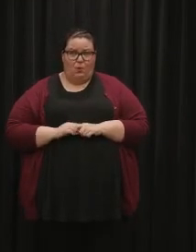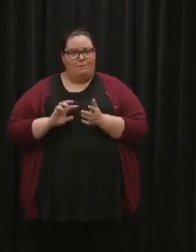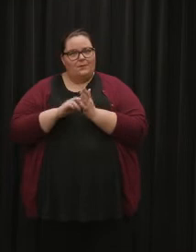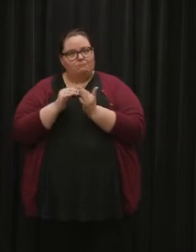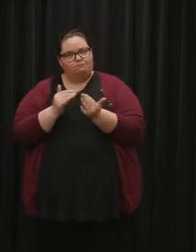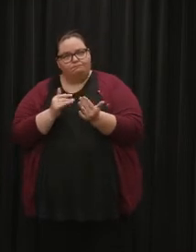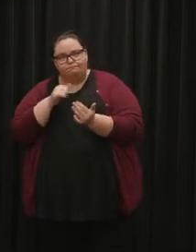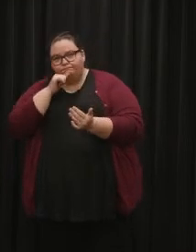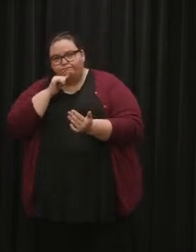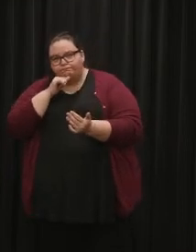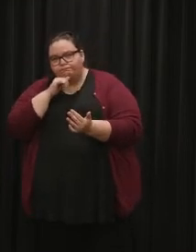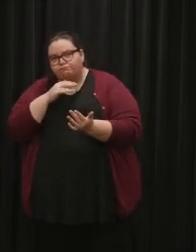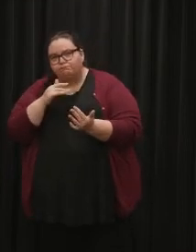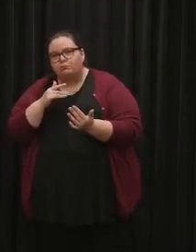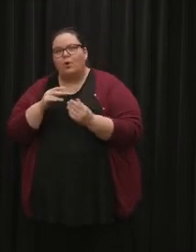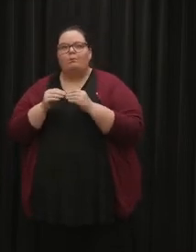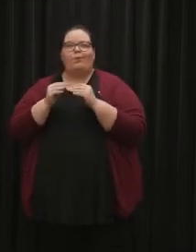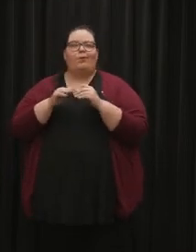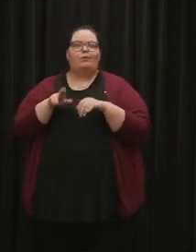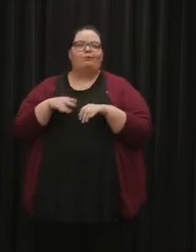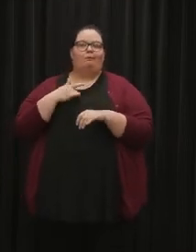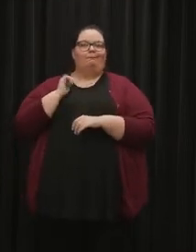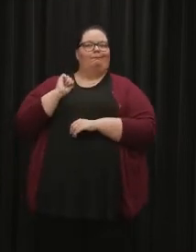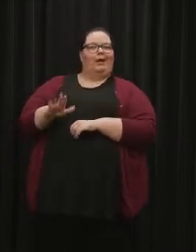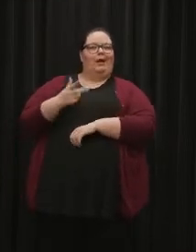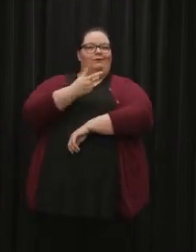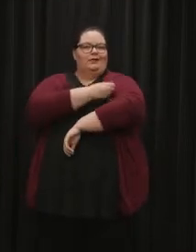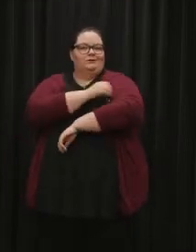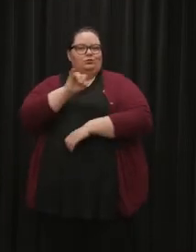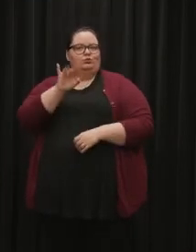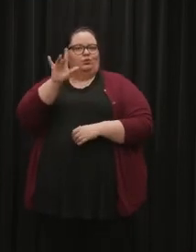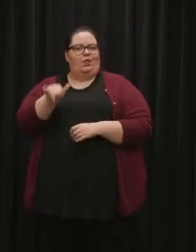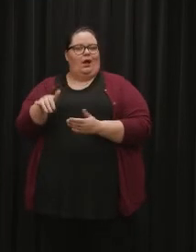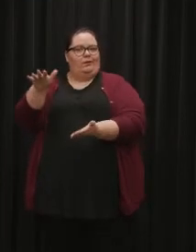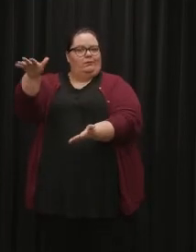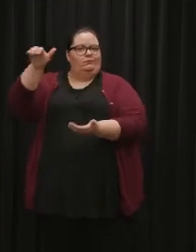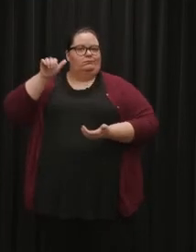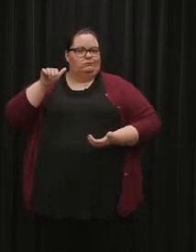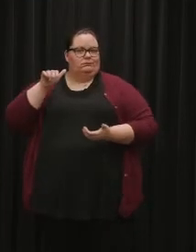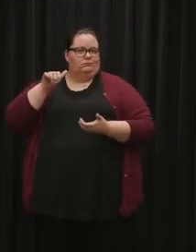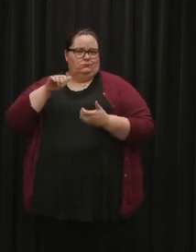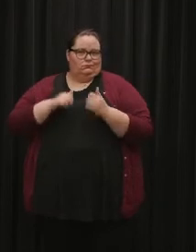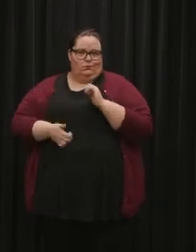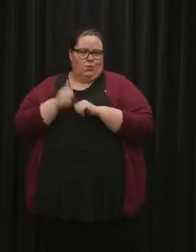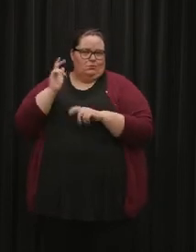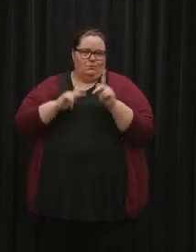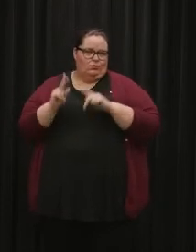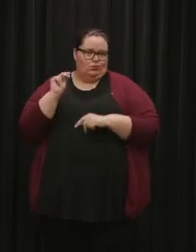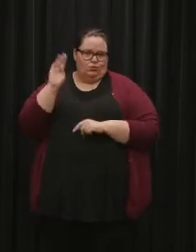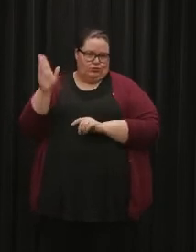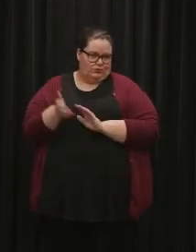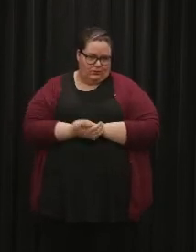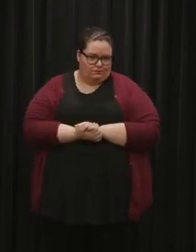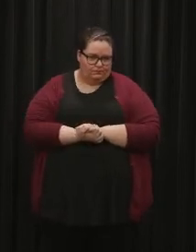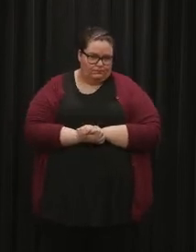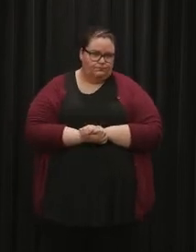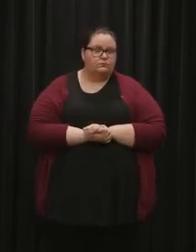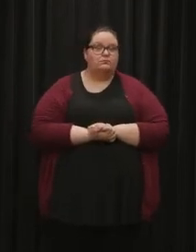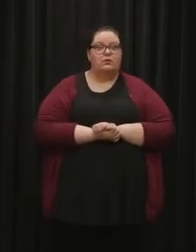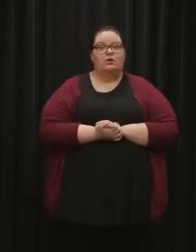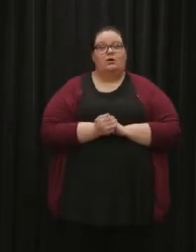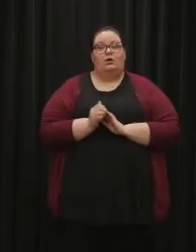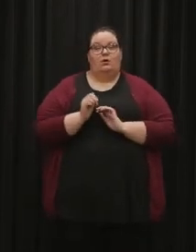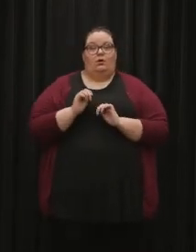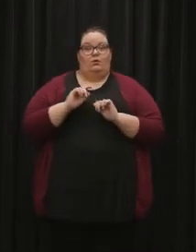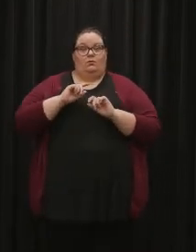wait for the more traditional vaccines that we're going to be getting in July anyway, just like the majority of the population. So the first 6